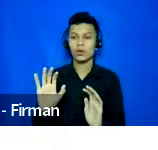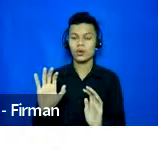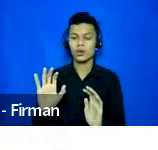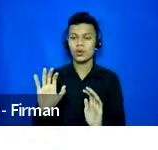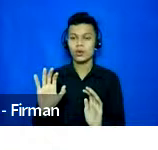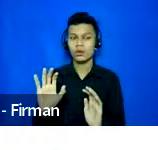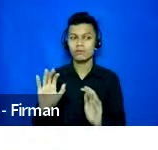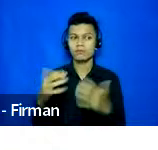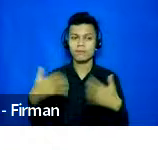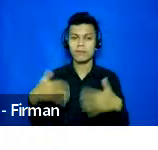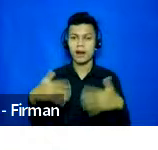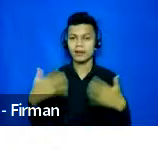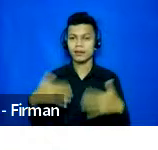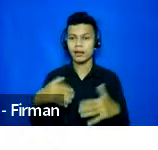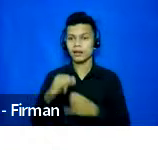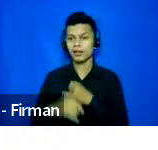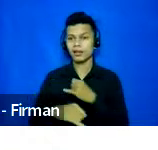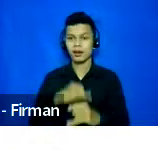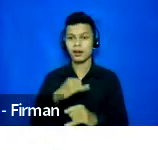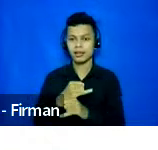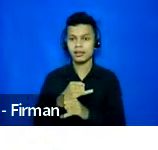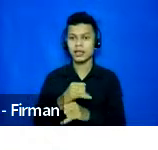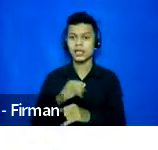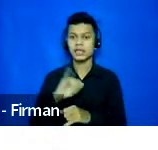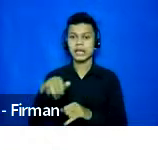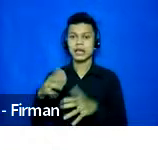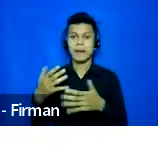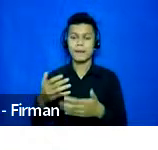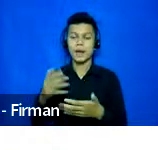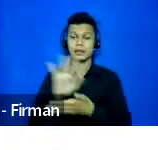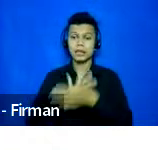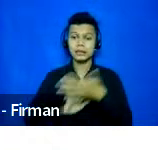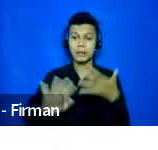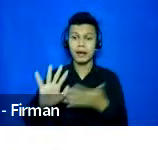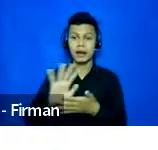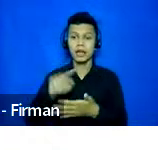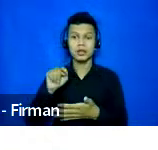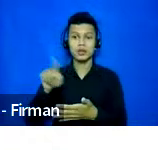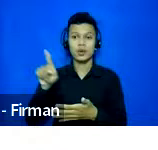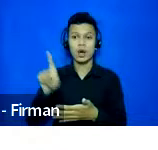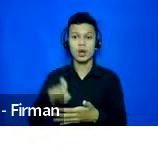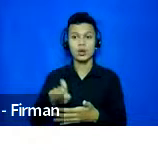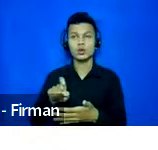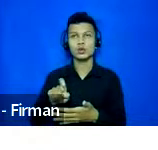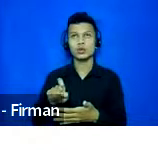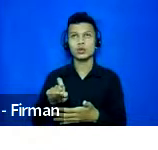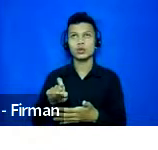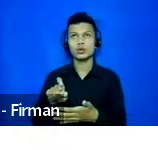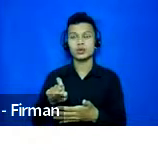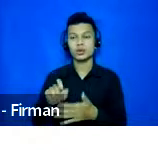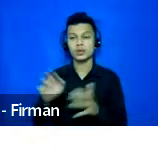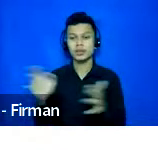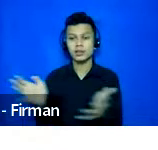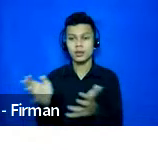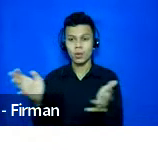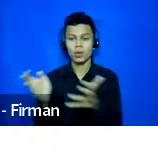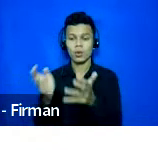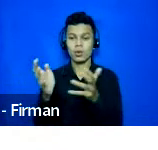Therefore, transparency should definitely encourage among and within